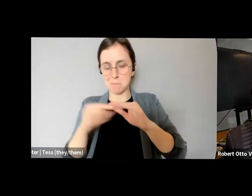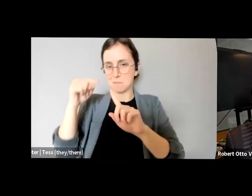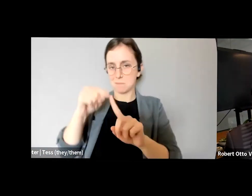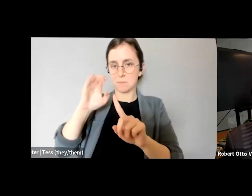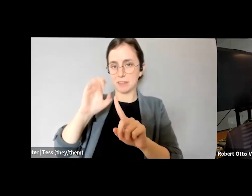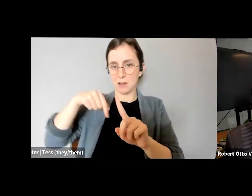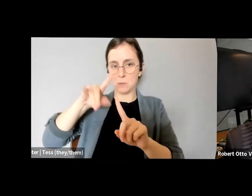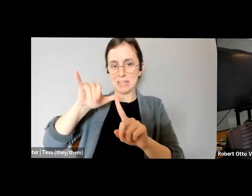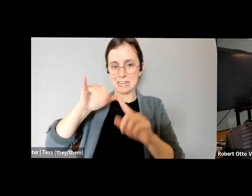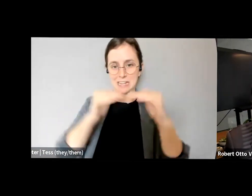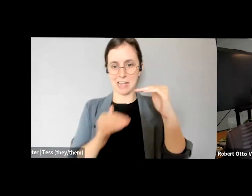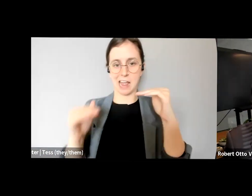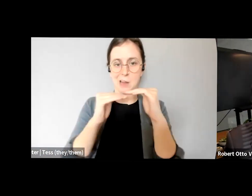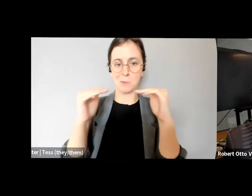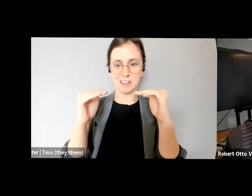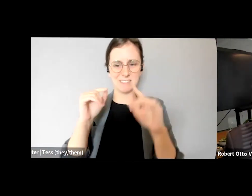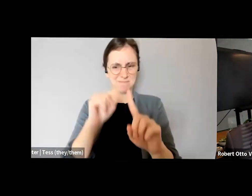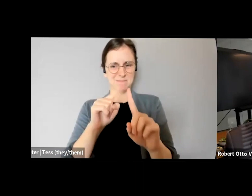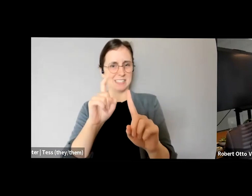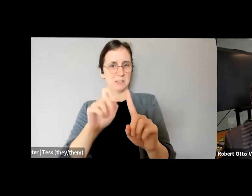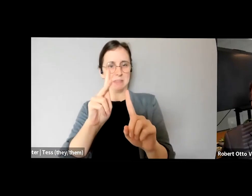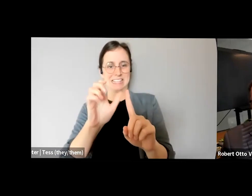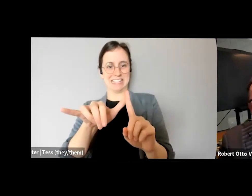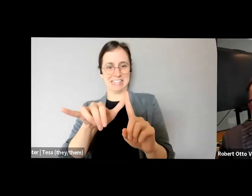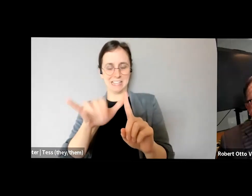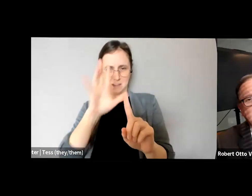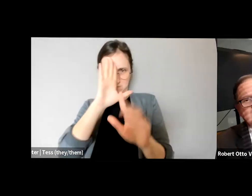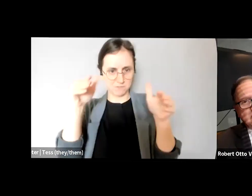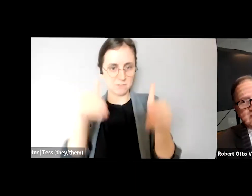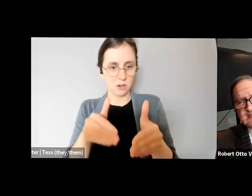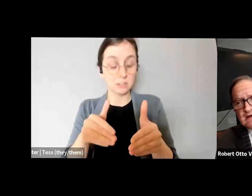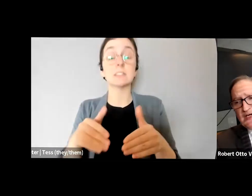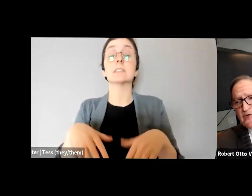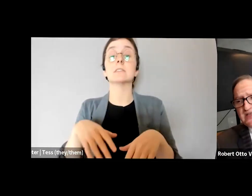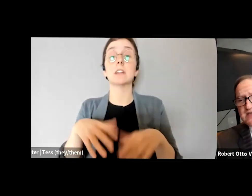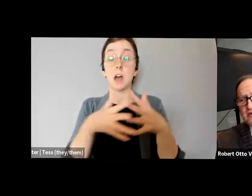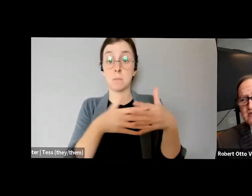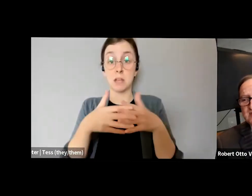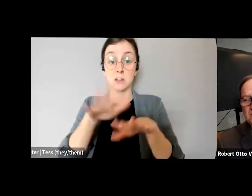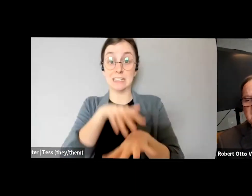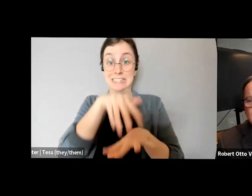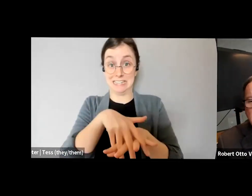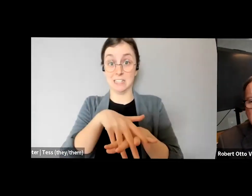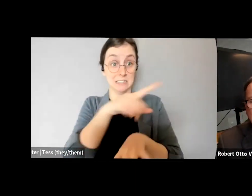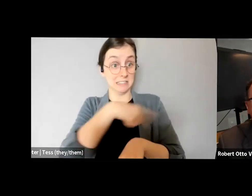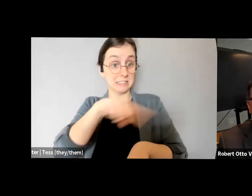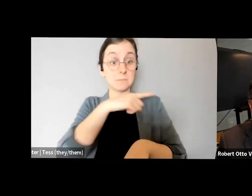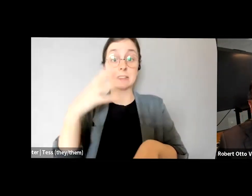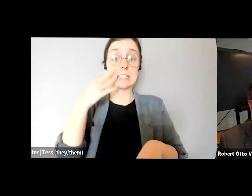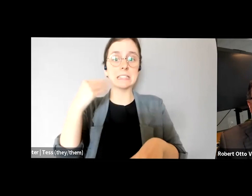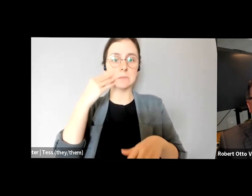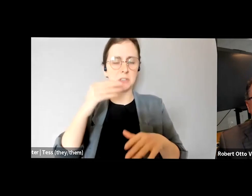the way we think about organizing and delivering services. American Indians during this same period experienced the biggest drop of